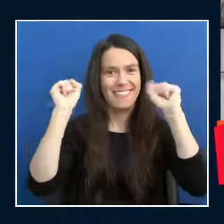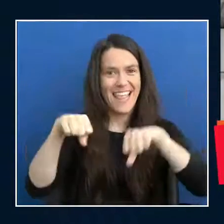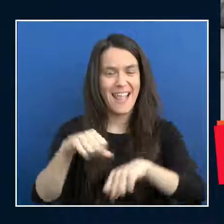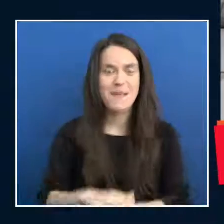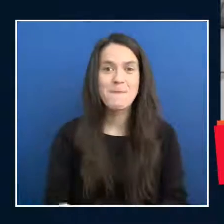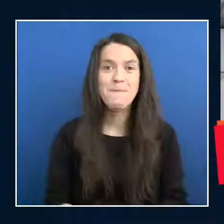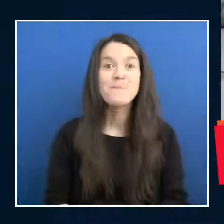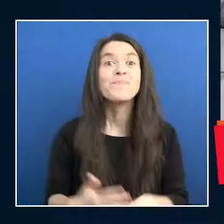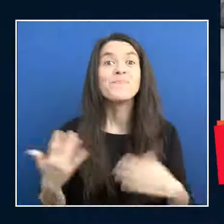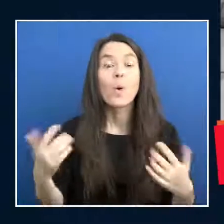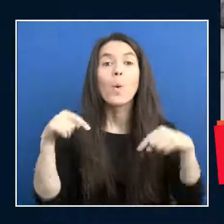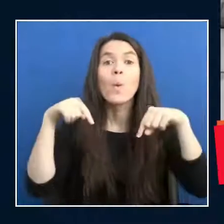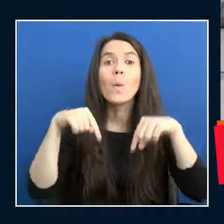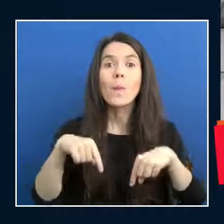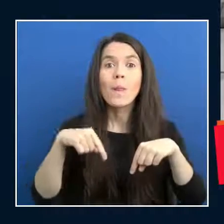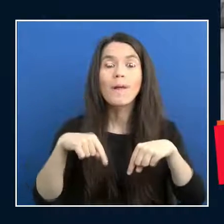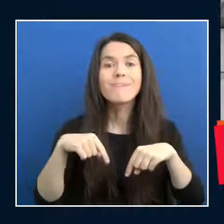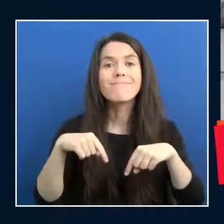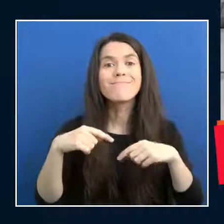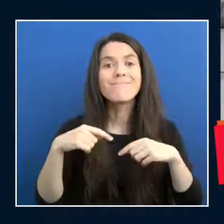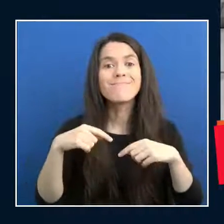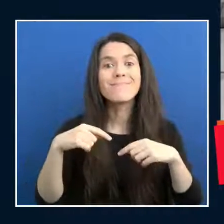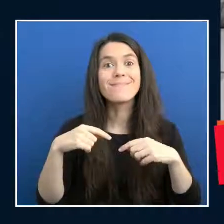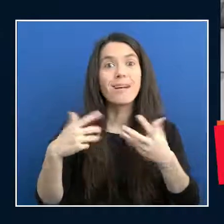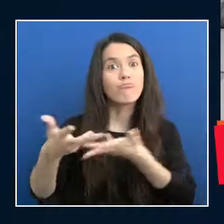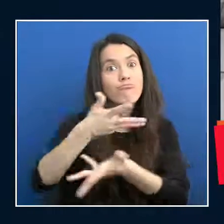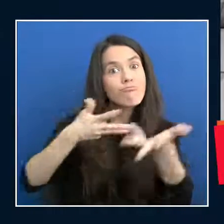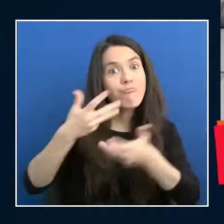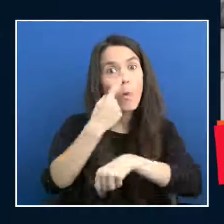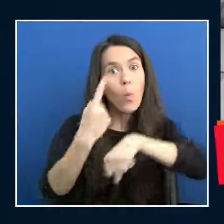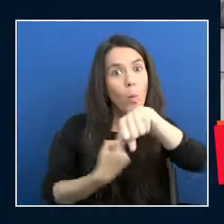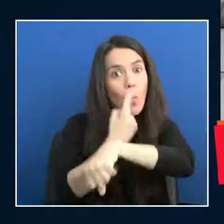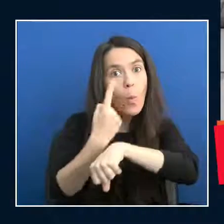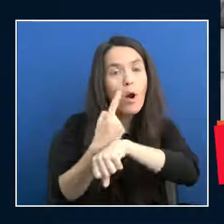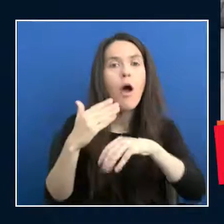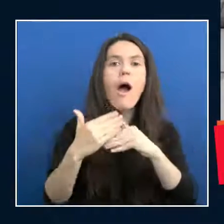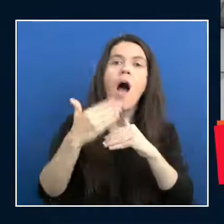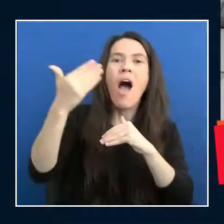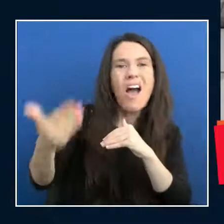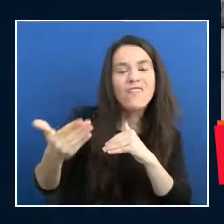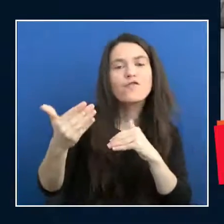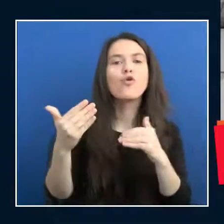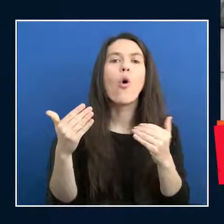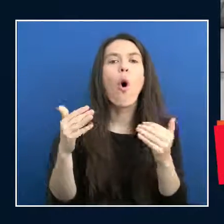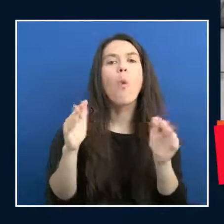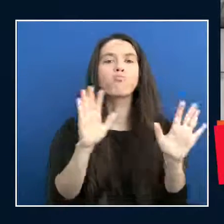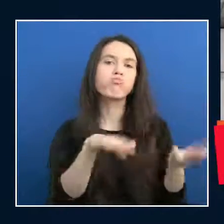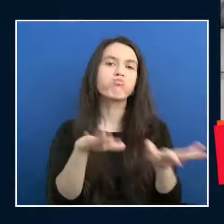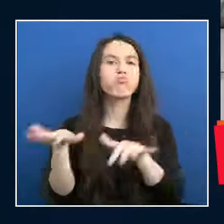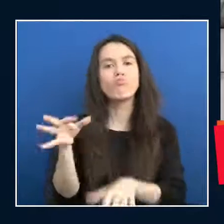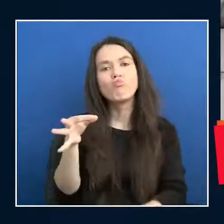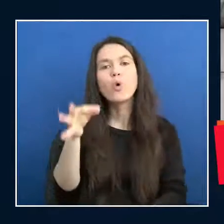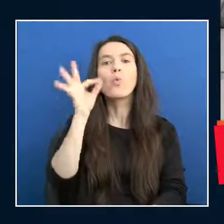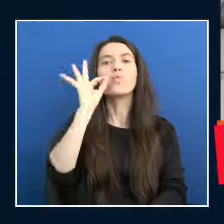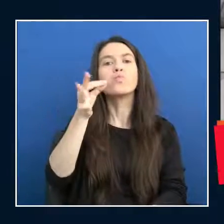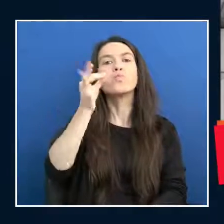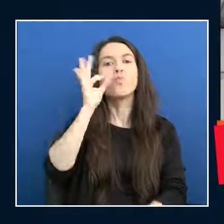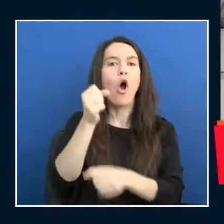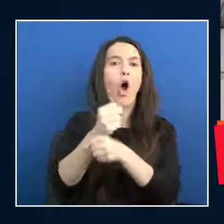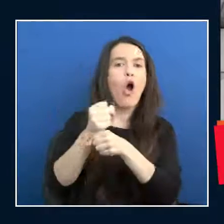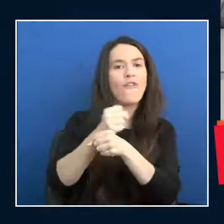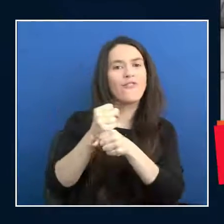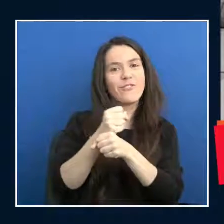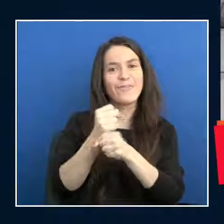we opened the Azure Snacks Cafe on Microsoft Teams. This is a non-recorded meeting where we can discuss this meeting and you can